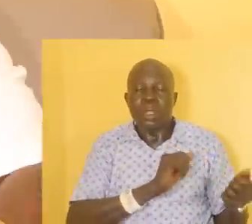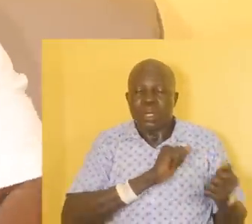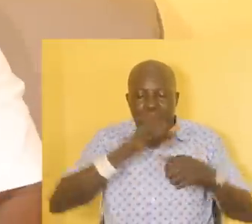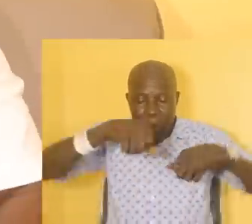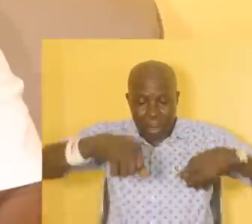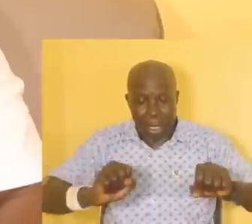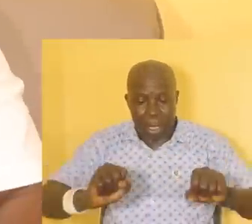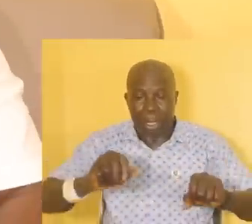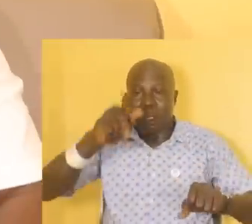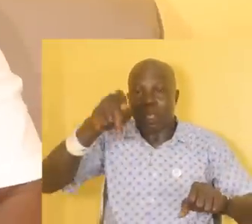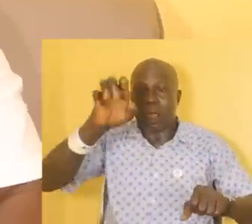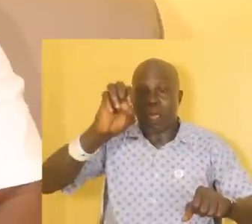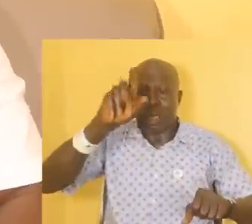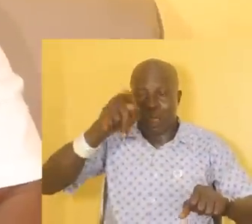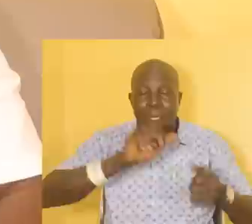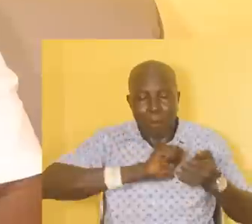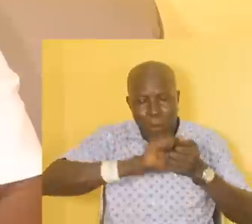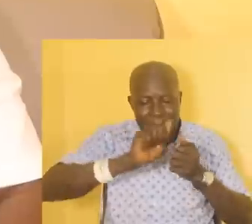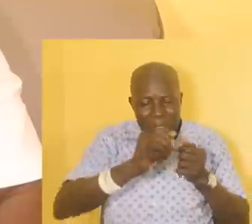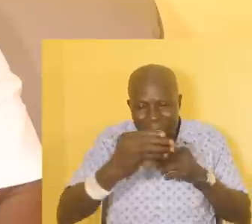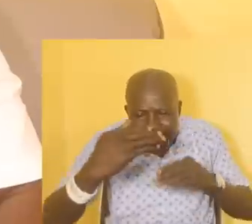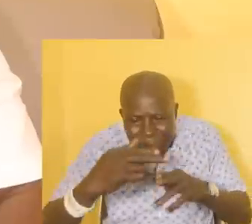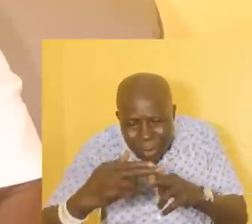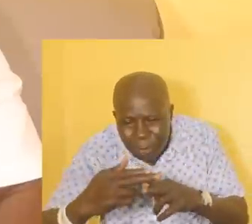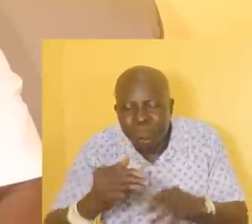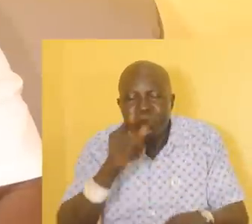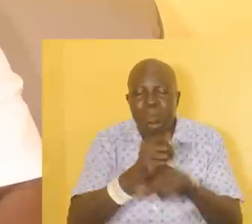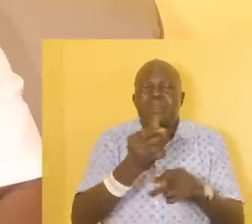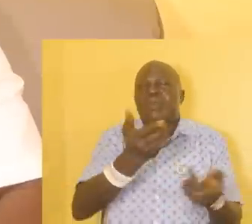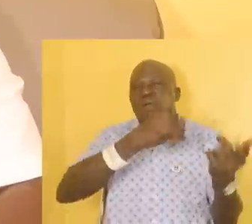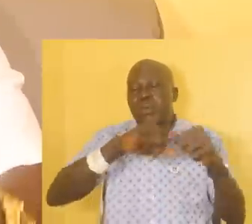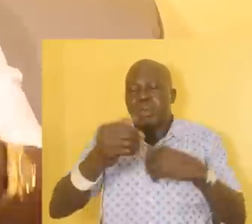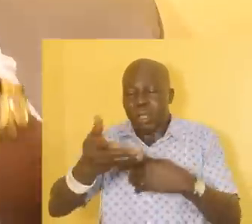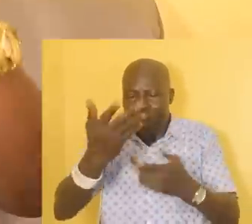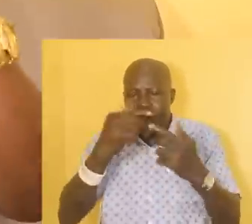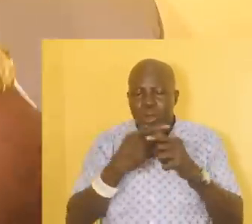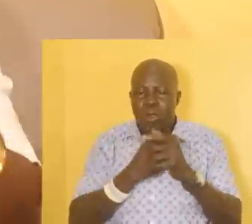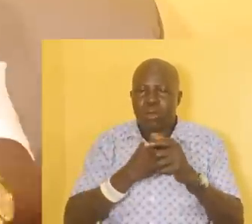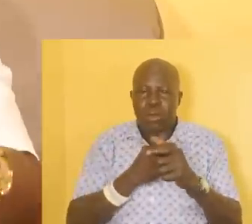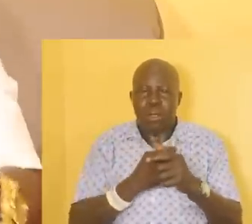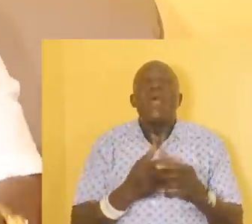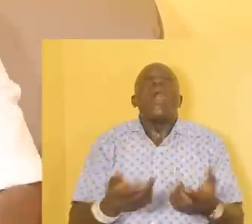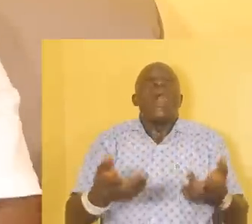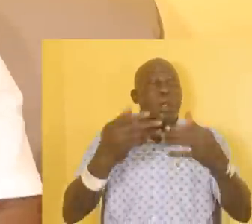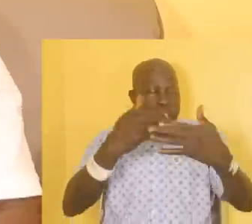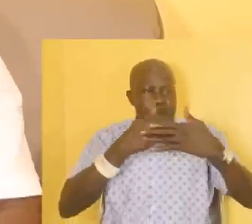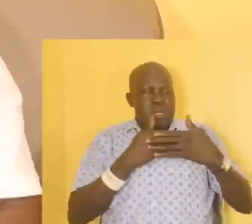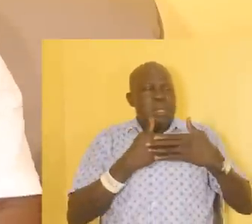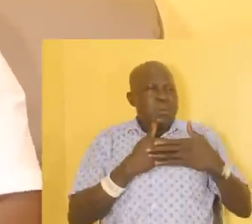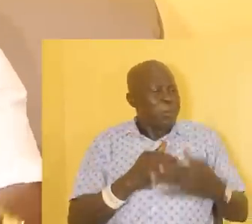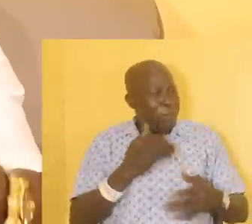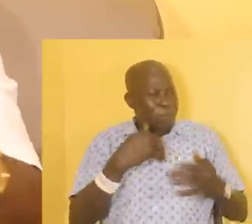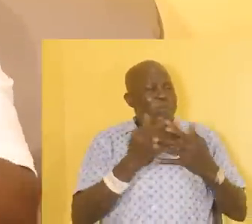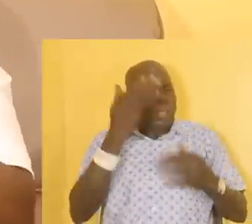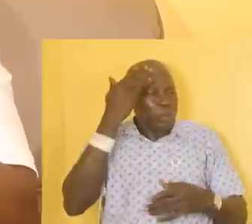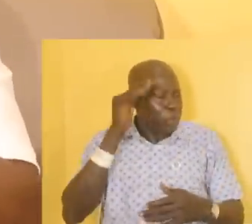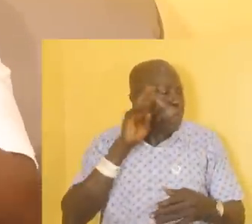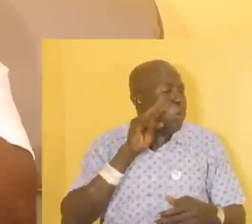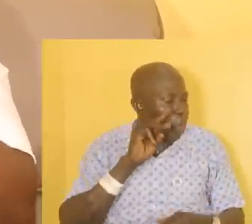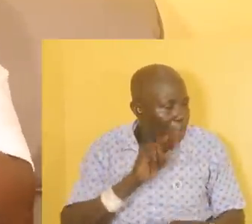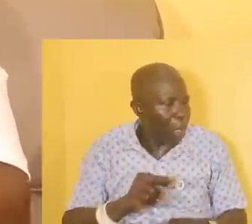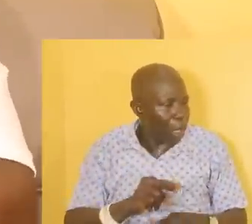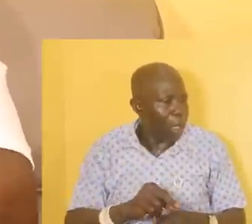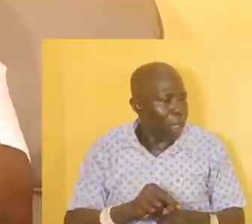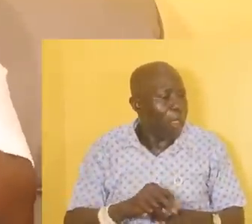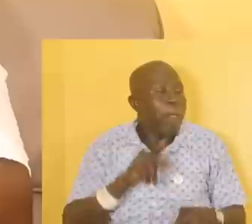òdì ẹ̀ kò tẹ̀lé dúró. He was just running after him. Olu ti súnmọ̀ kó tó dàmọ̀. He said the person had moved closer to her before